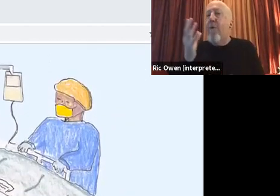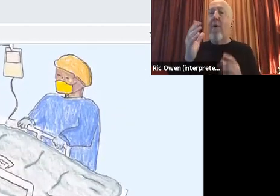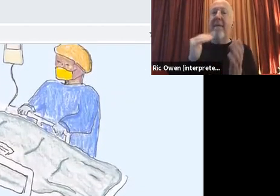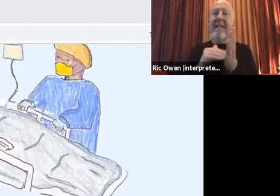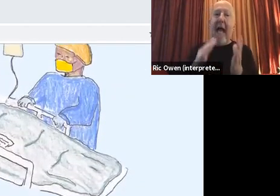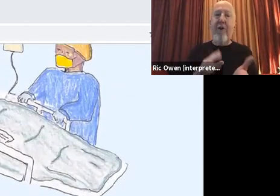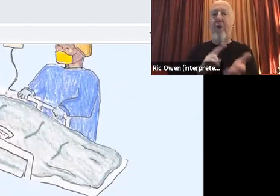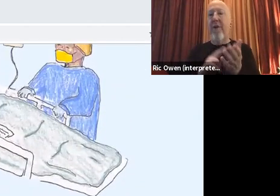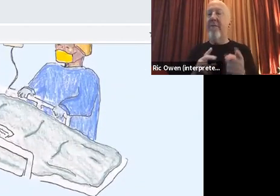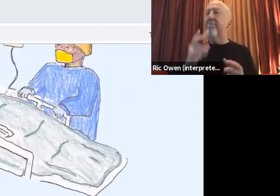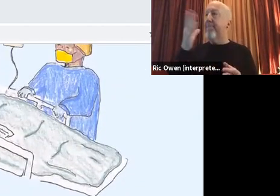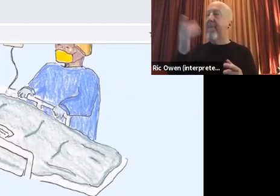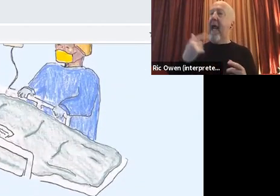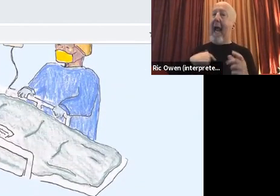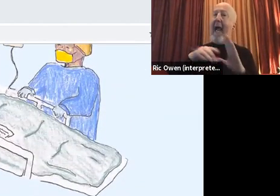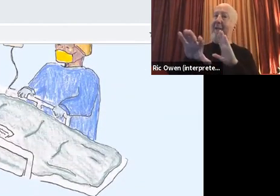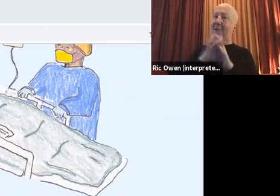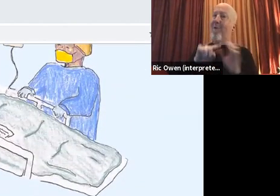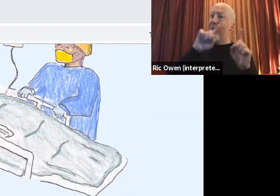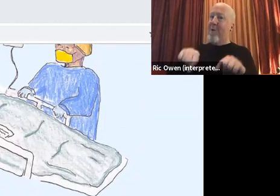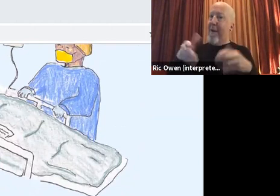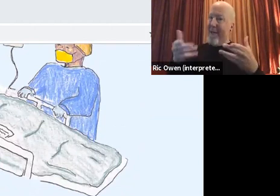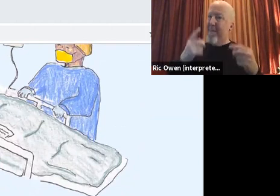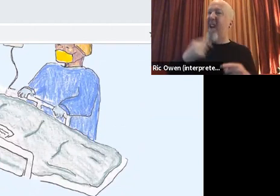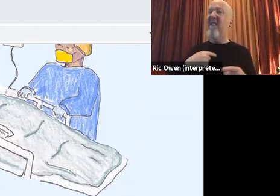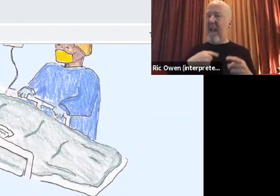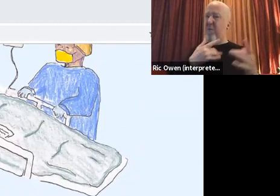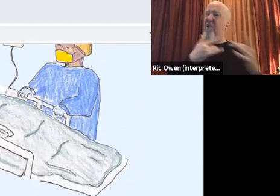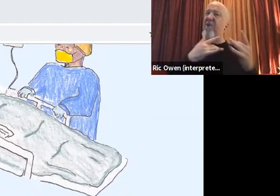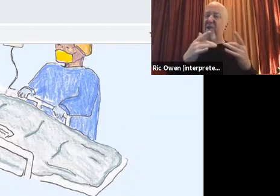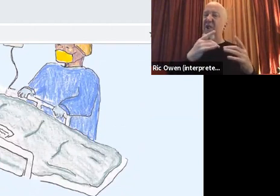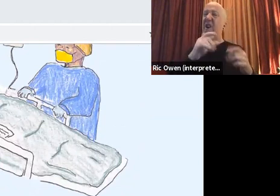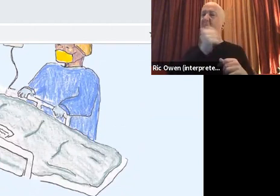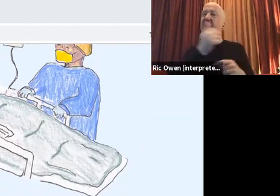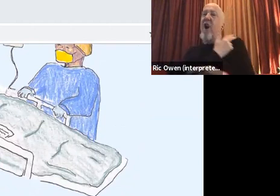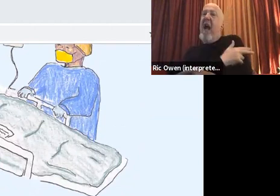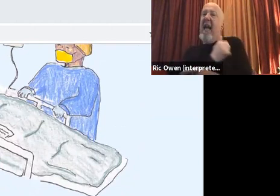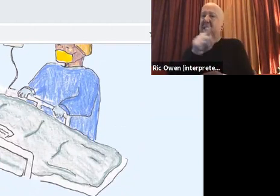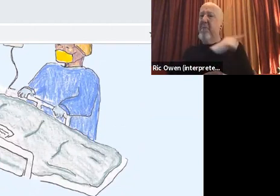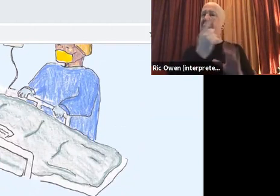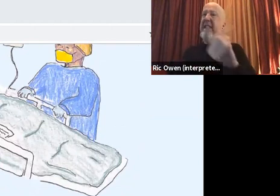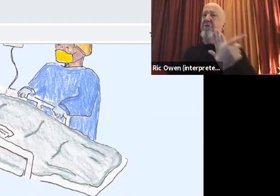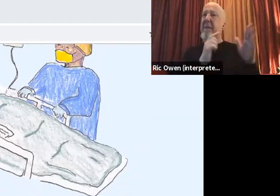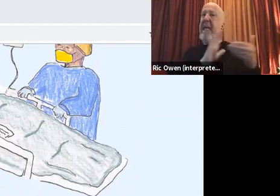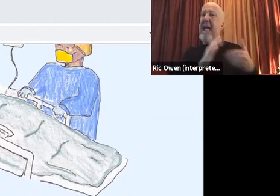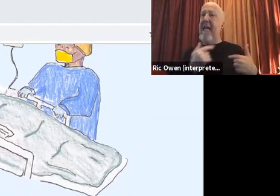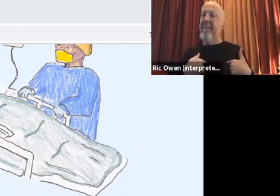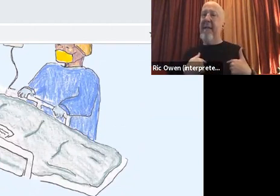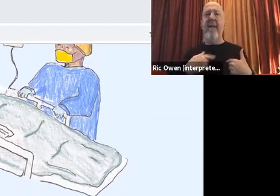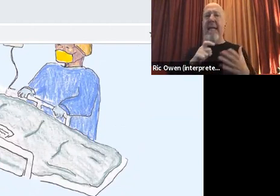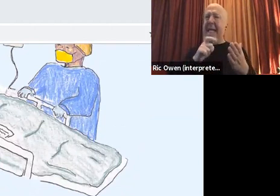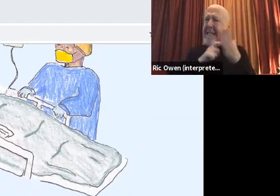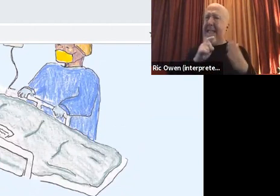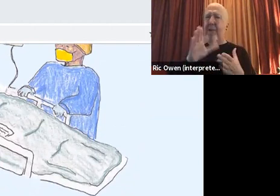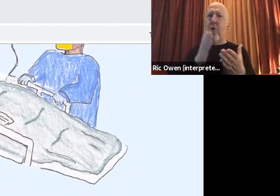came there because you were worried about discrimination. Insist on your rights. If Sandra